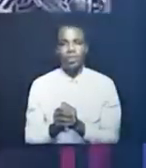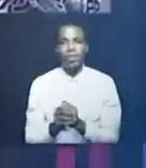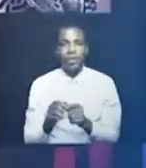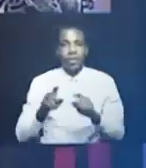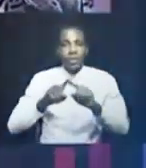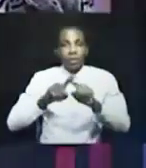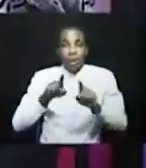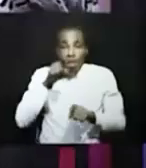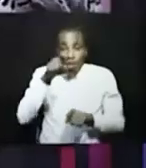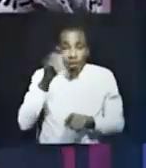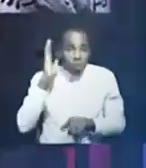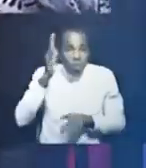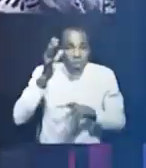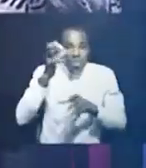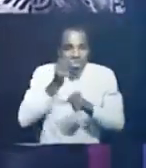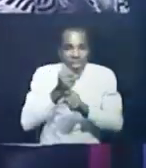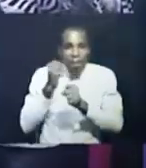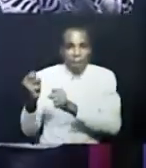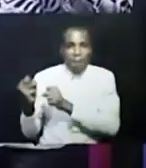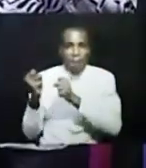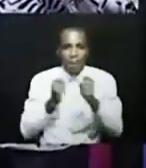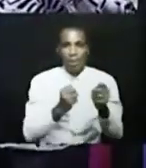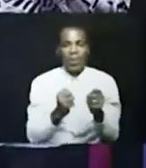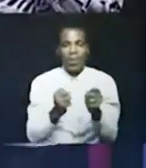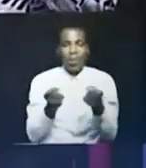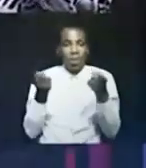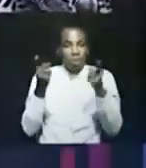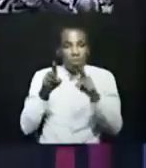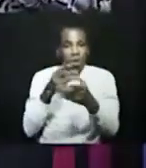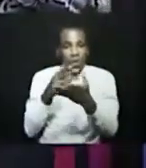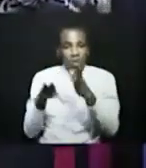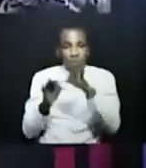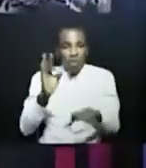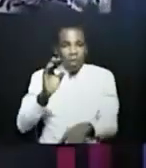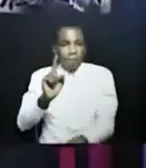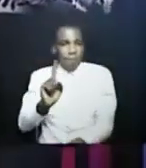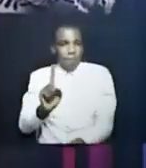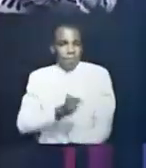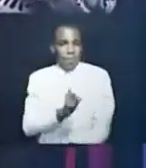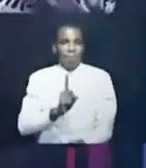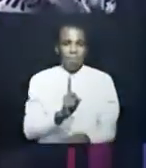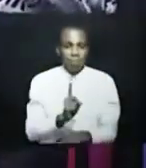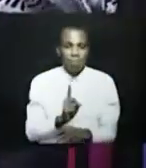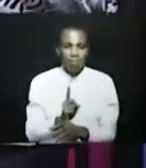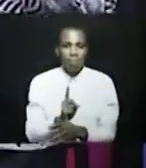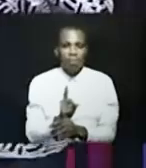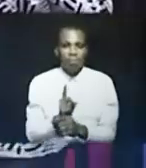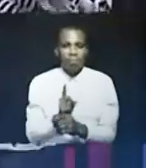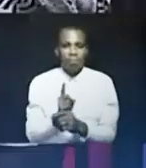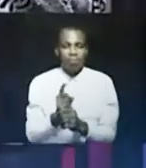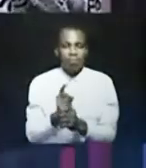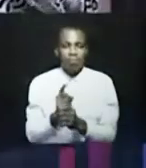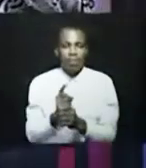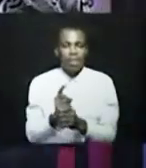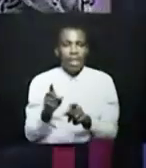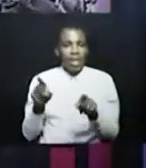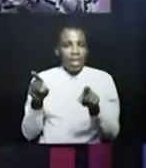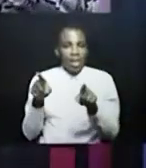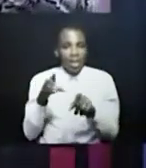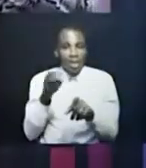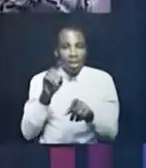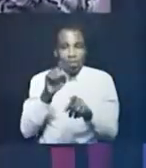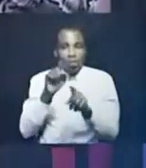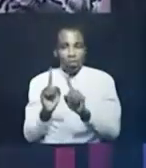will receive power when the Holy Spirit comes on you, and you